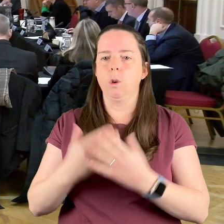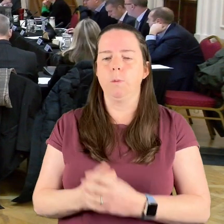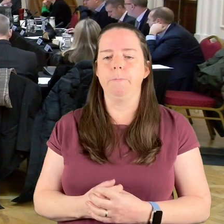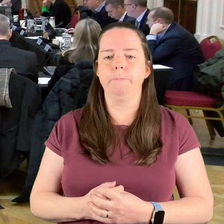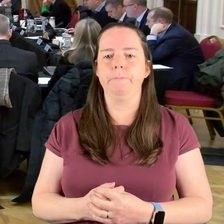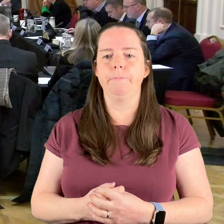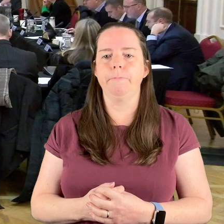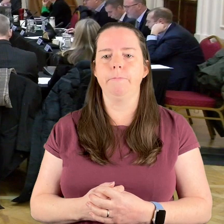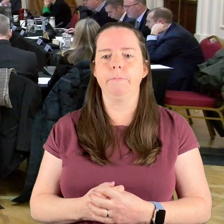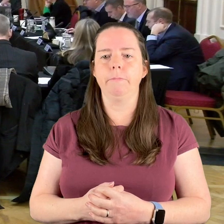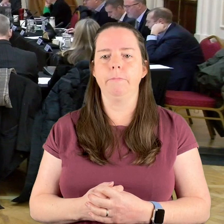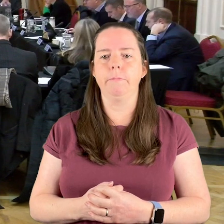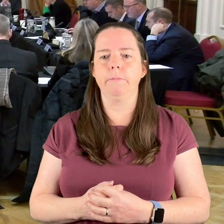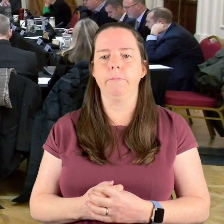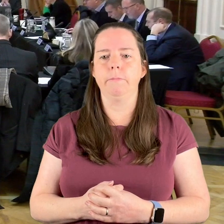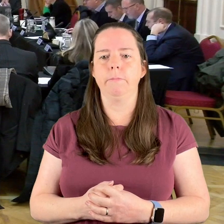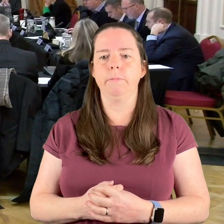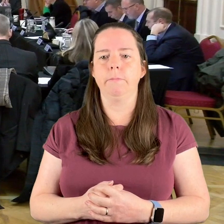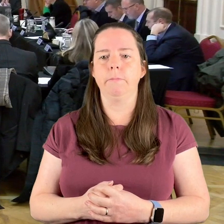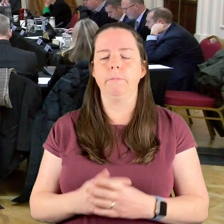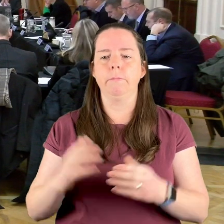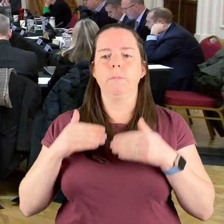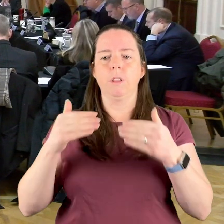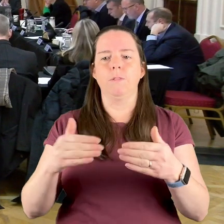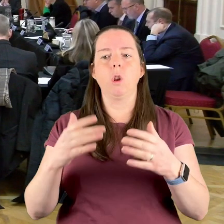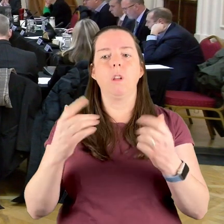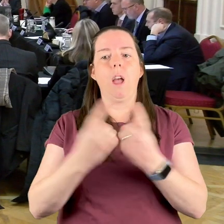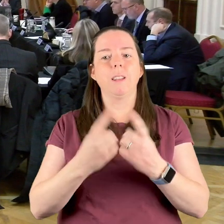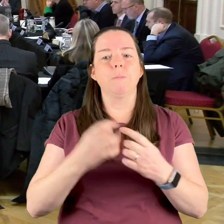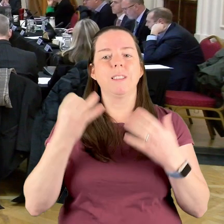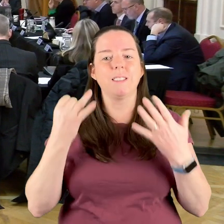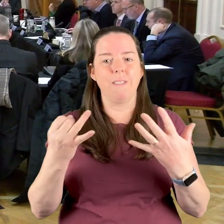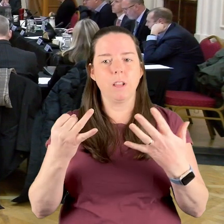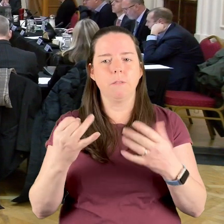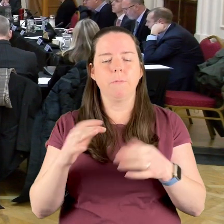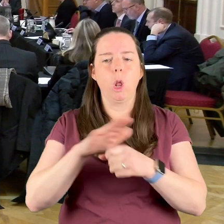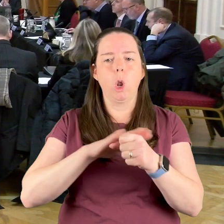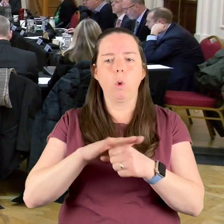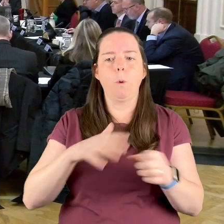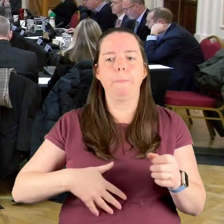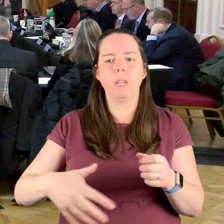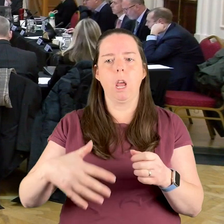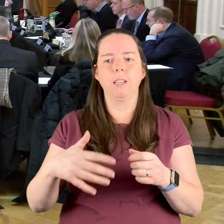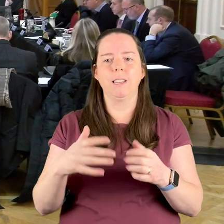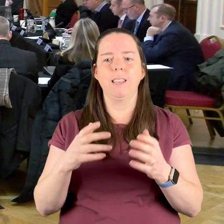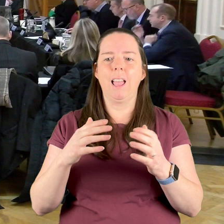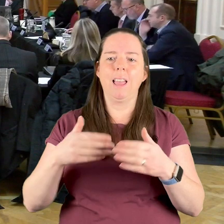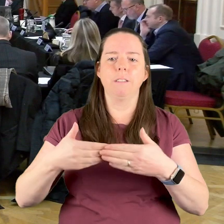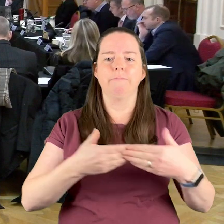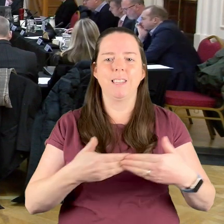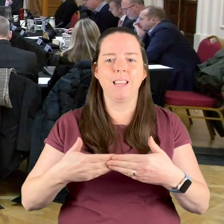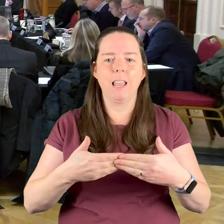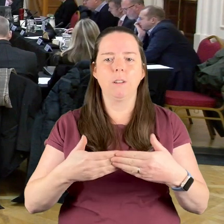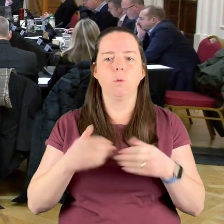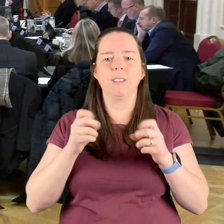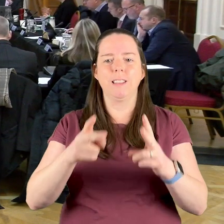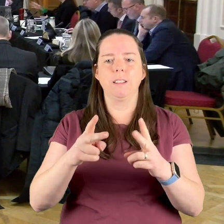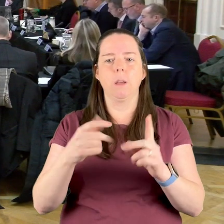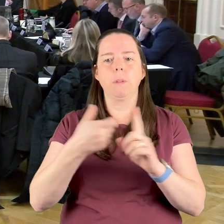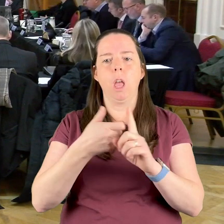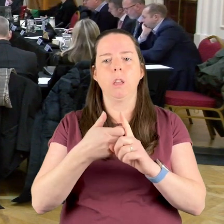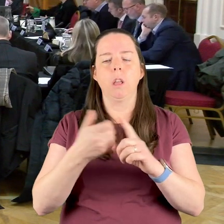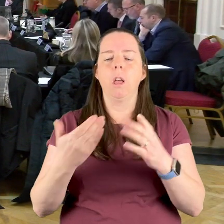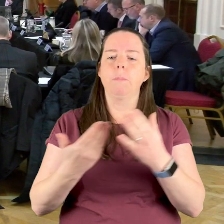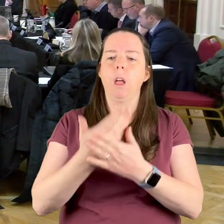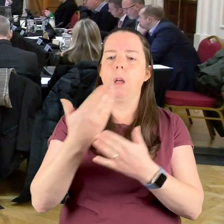That's approved. Thank you. So moving on to item 7, so local